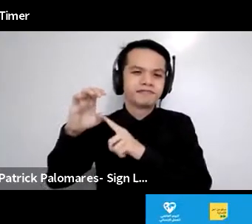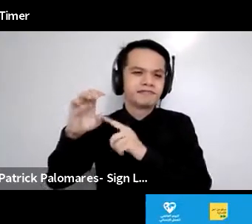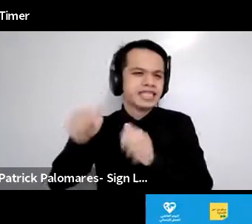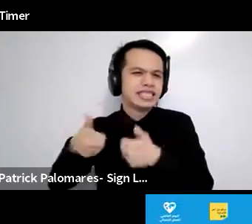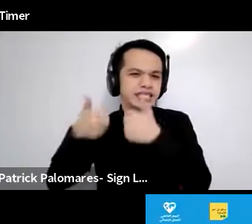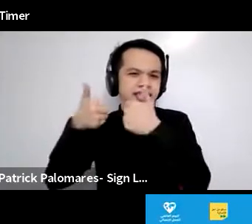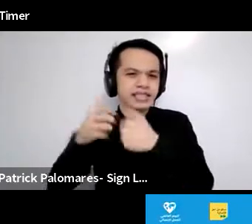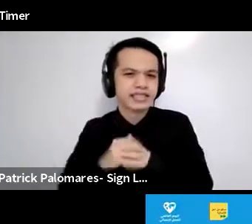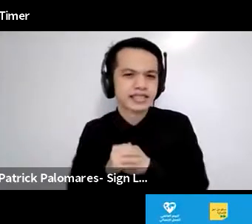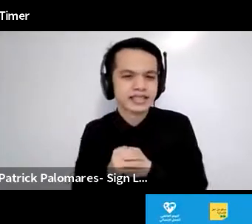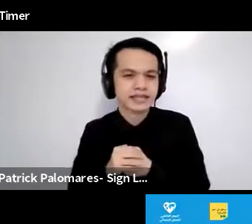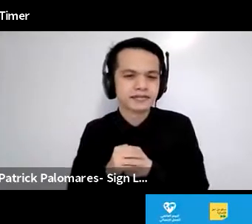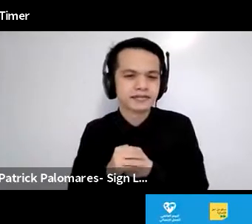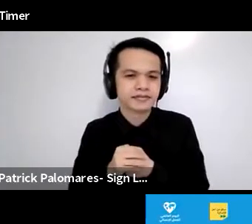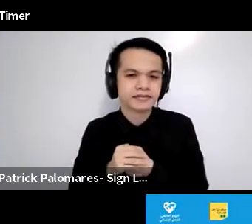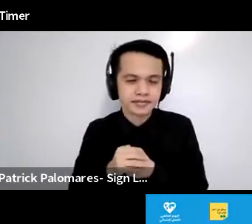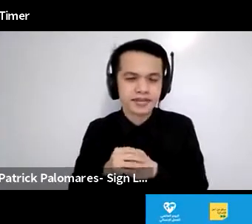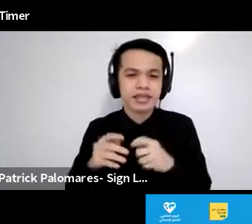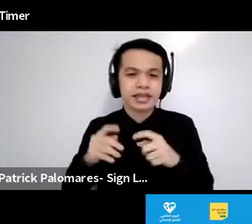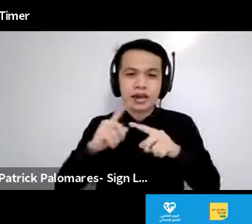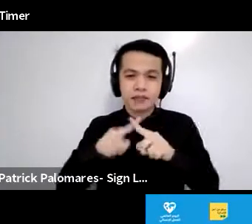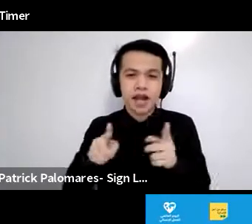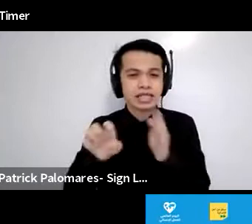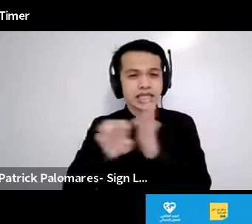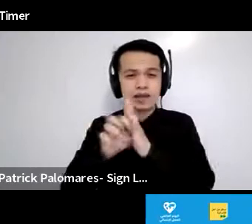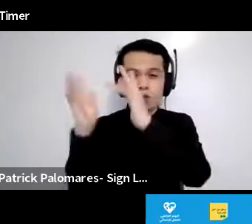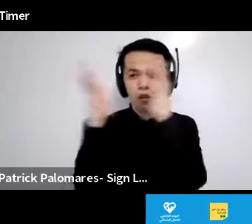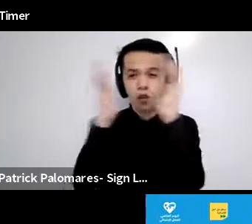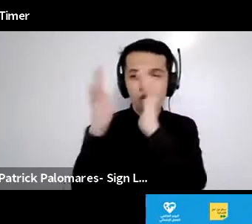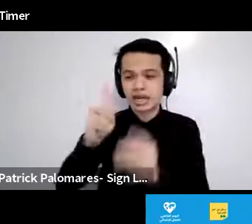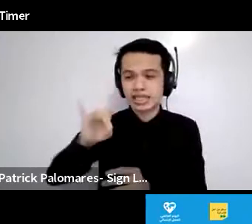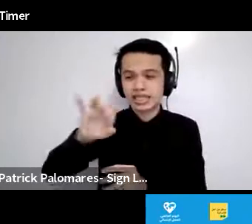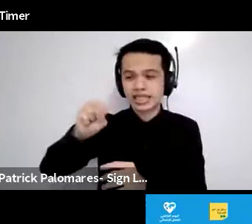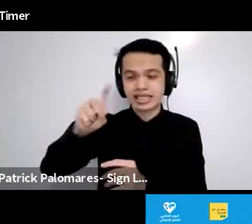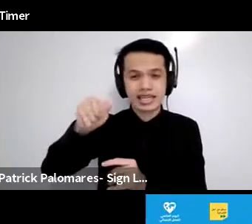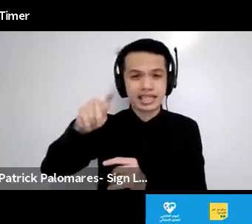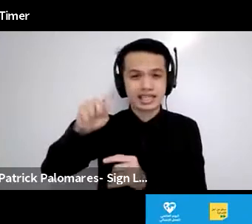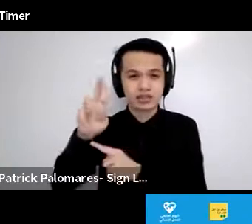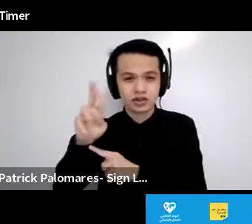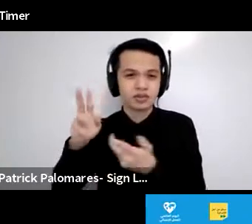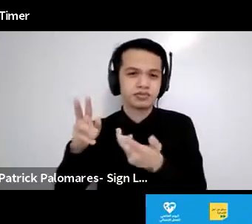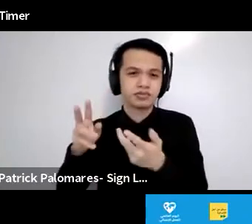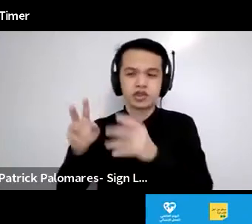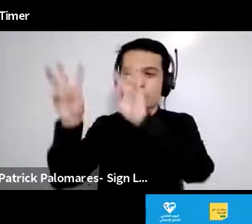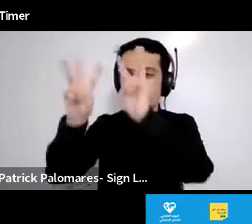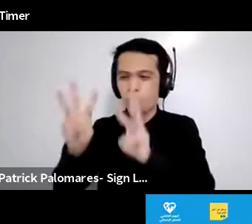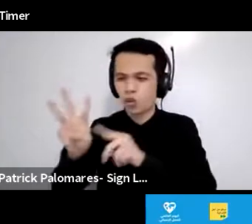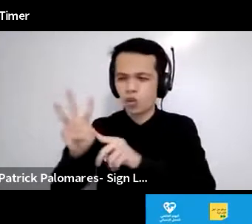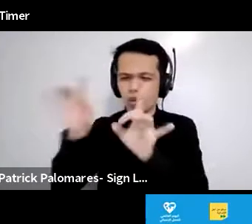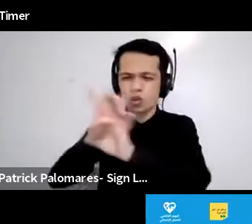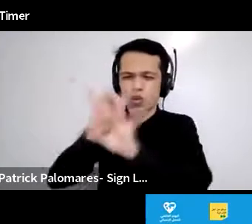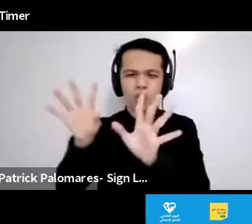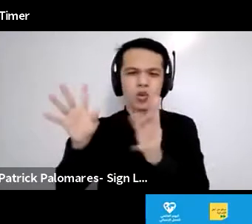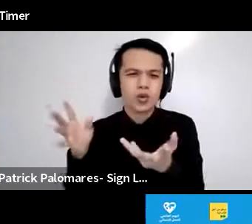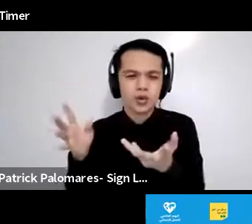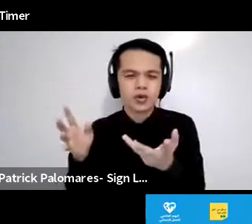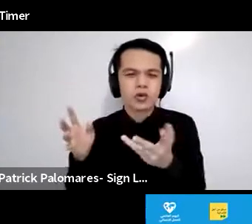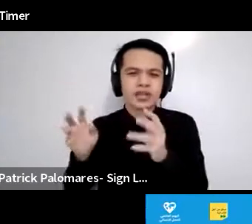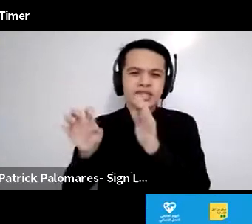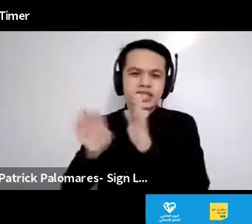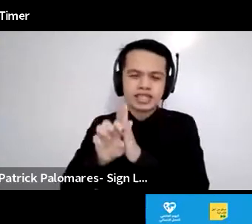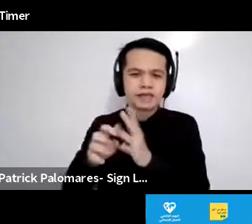challenged, no? But in times of disasters, extreme weather events, fast and effective